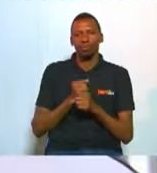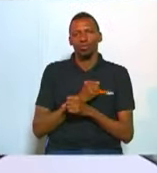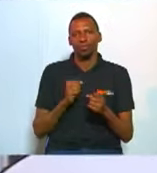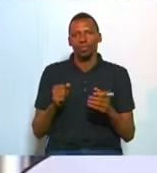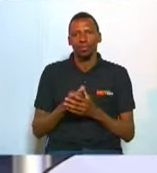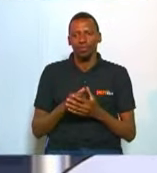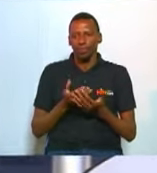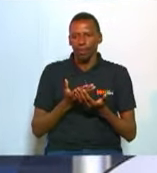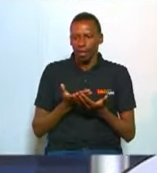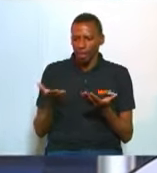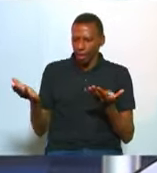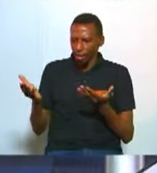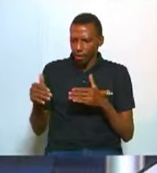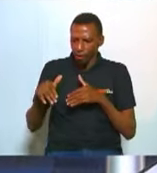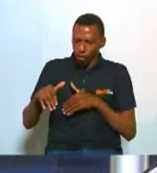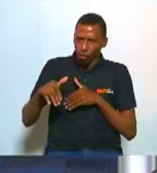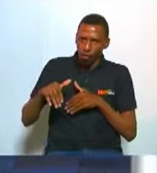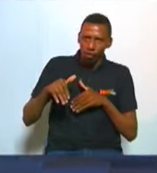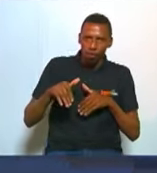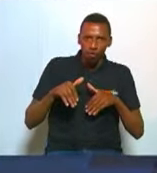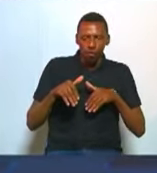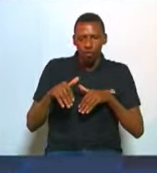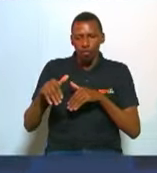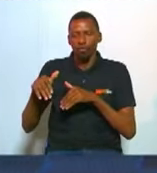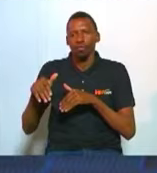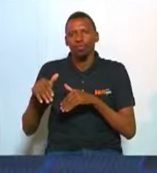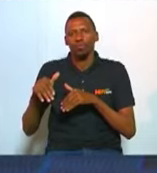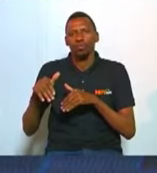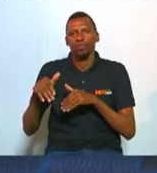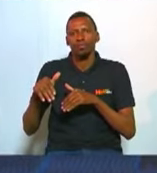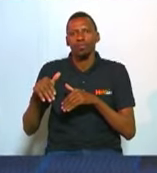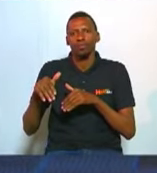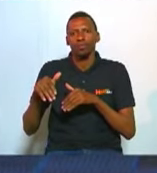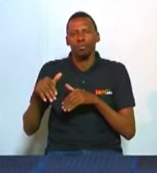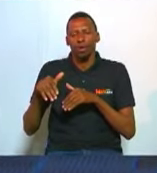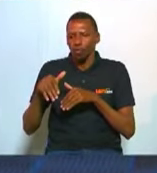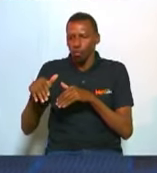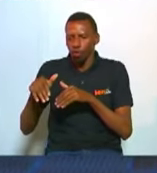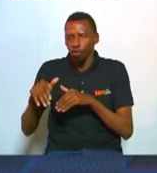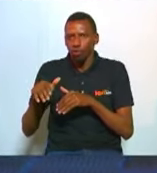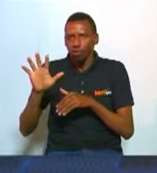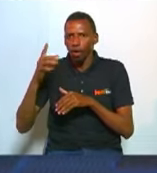They followed up 5 of them for 50 years.